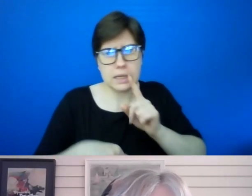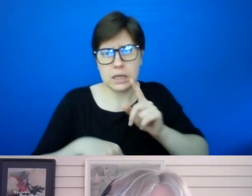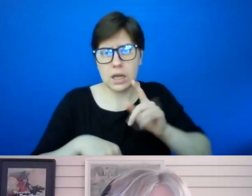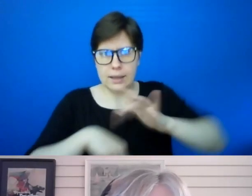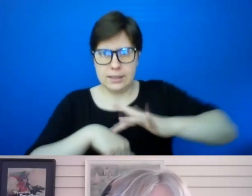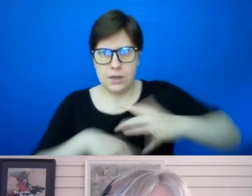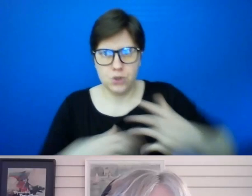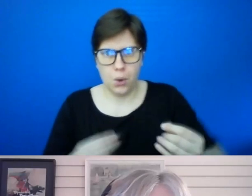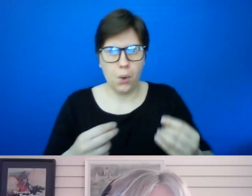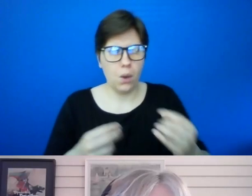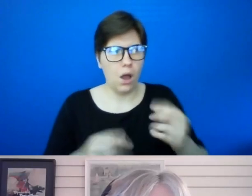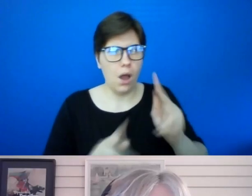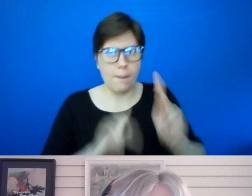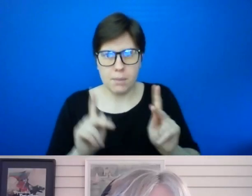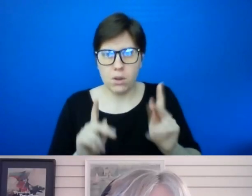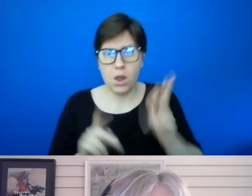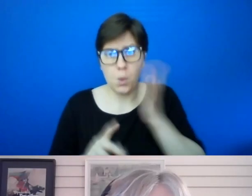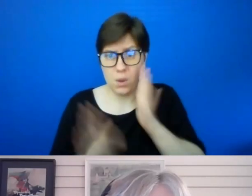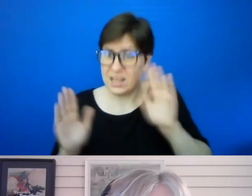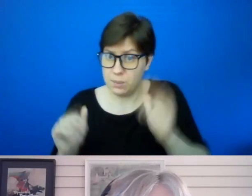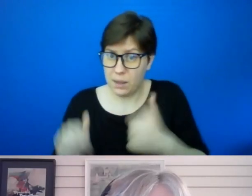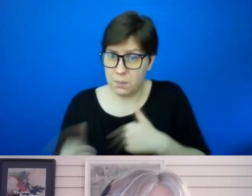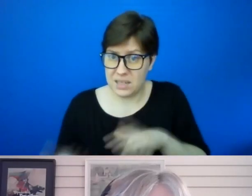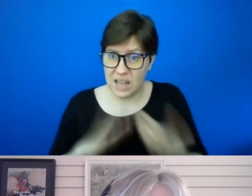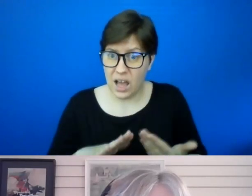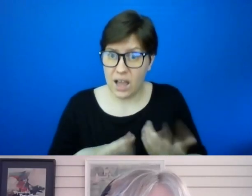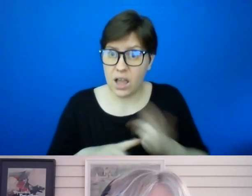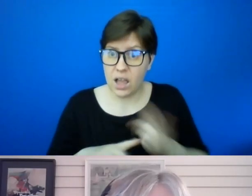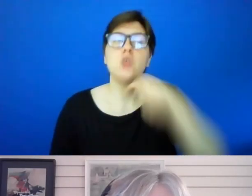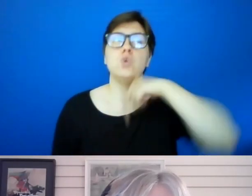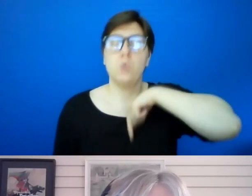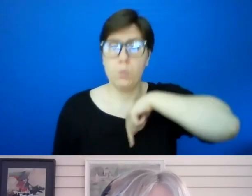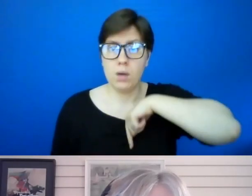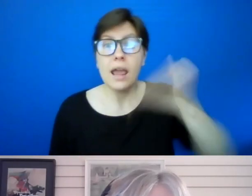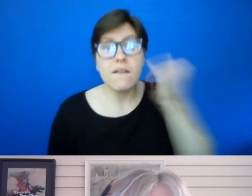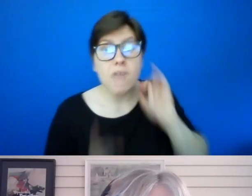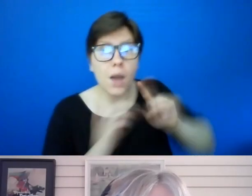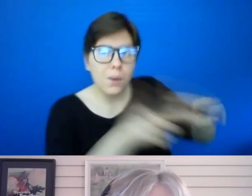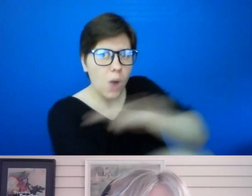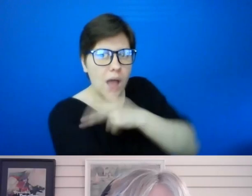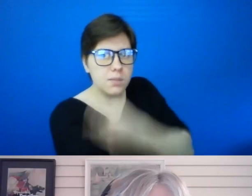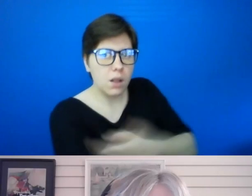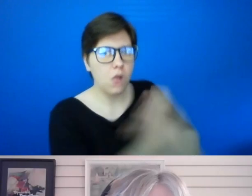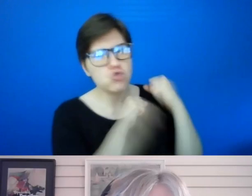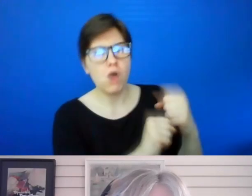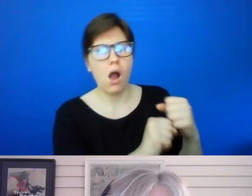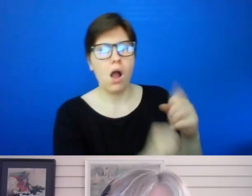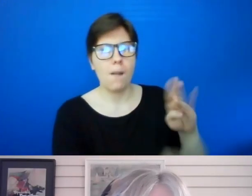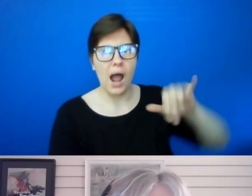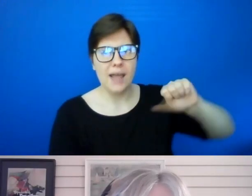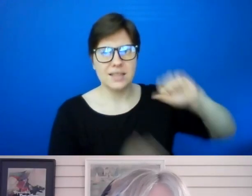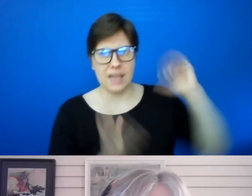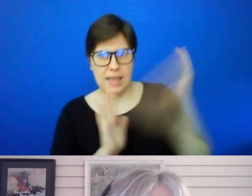would not have been surprised if I had died. And if I'd gone to a hospital with heavy bias against me, or if